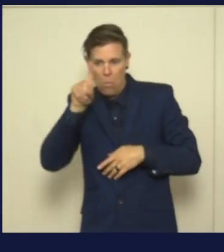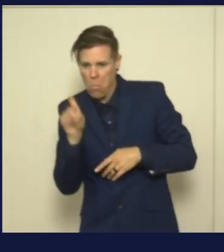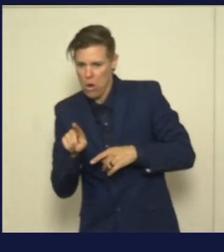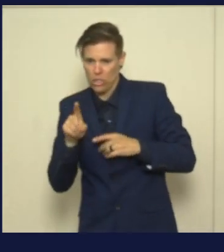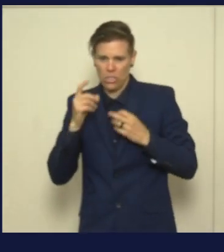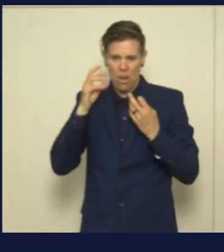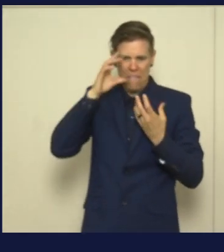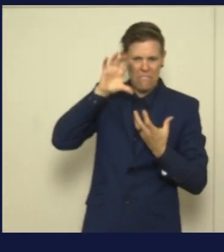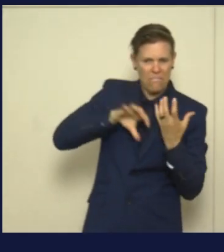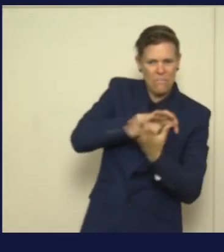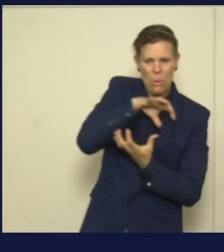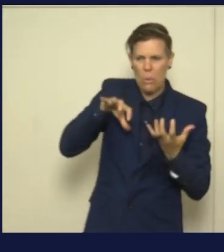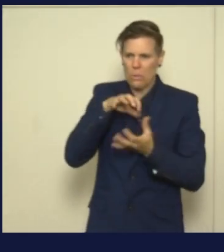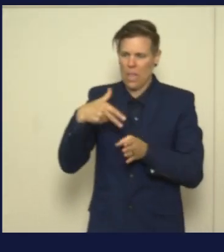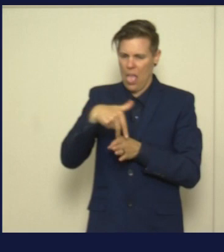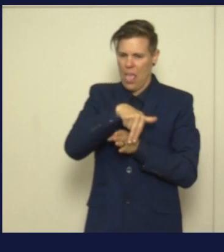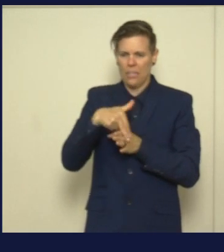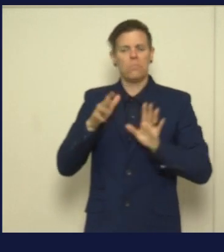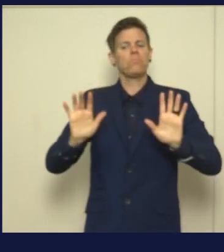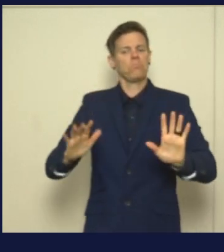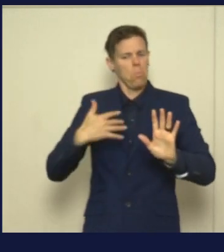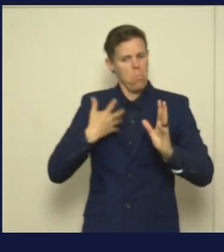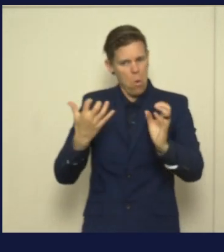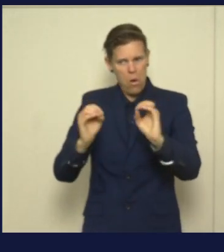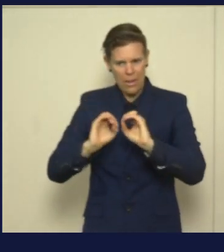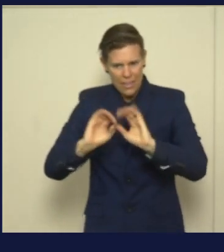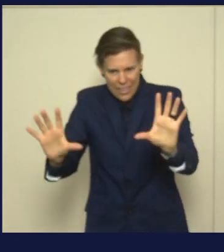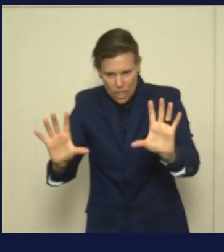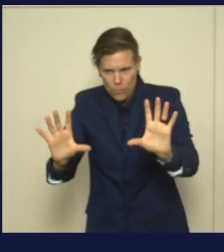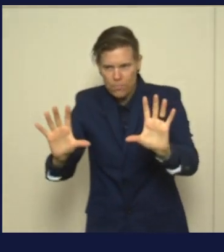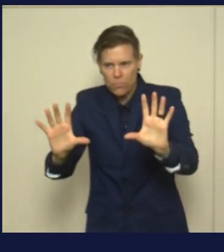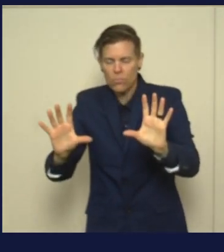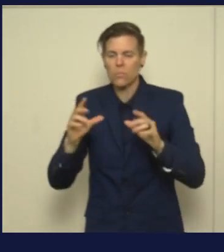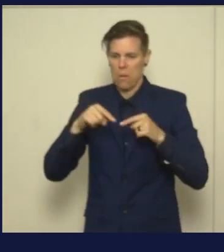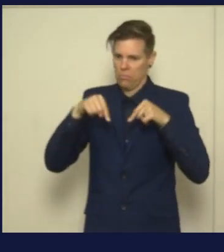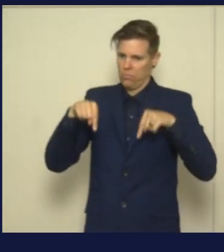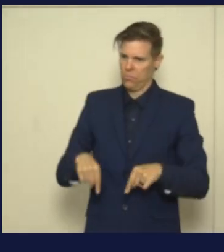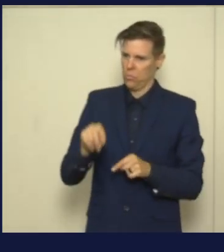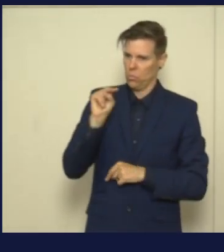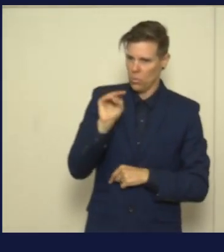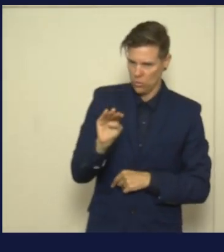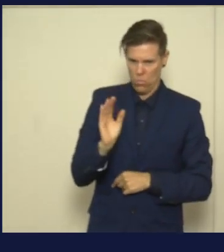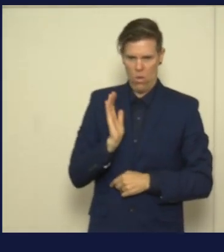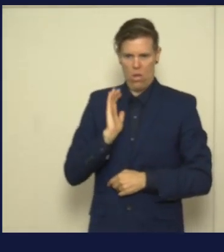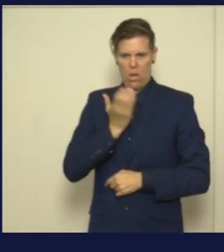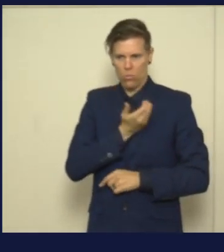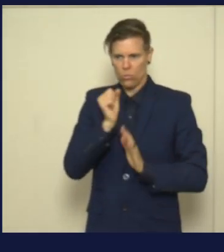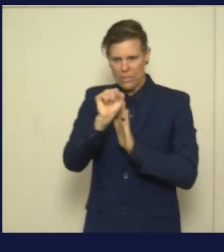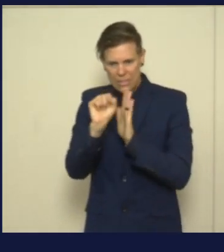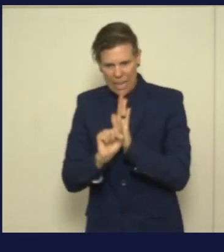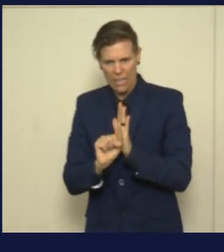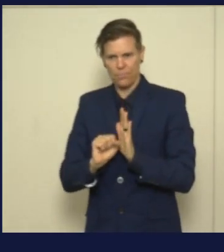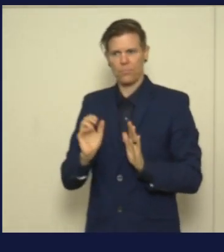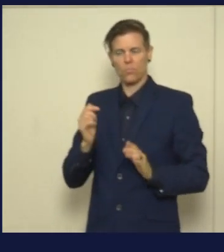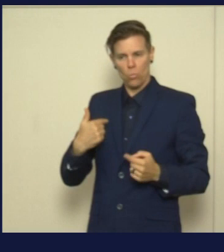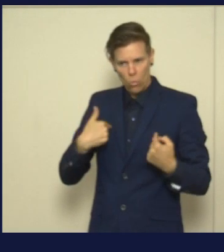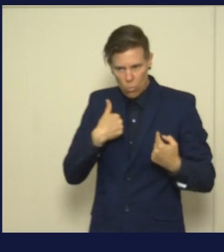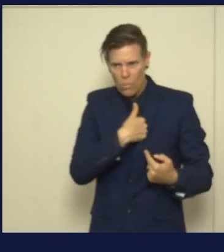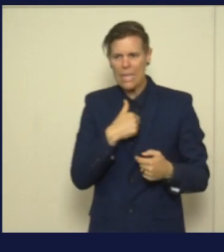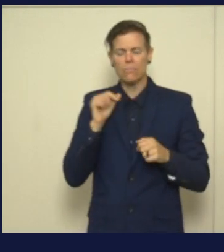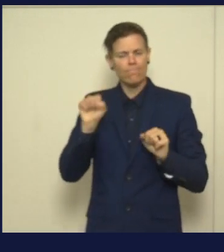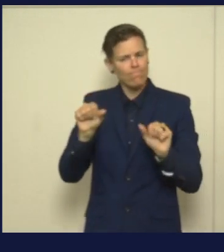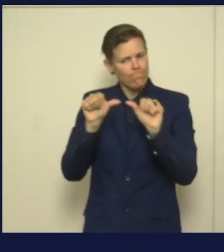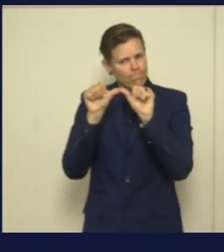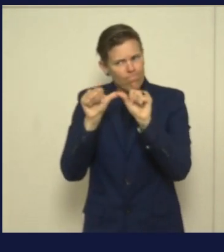information. I just want to talk about what New Mexico is doing. We are diligently chasing supplies, and while